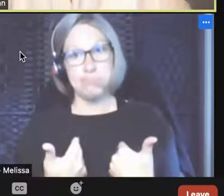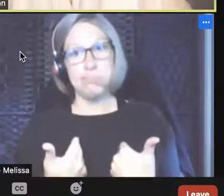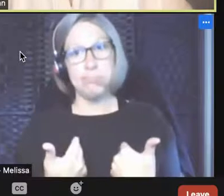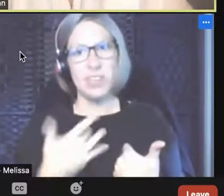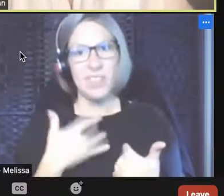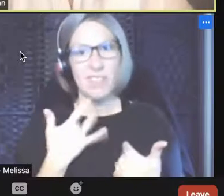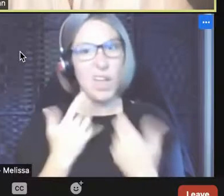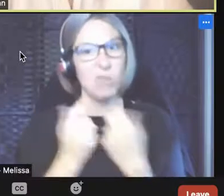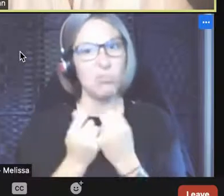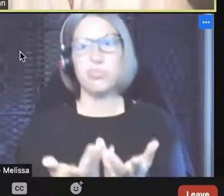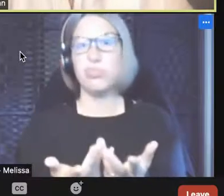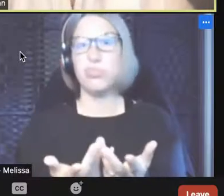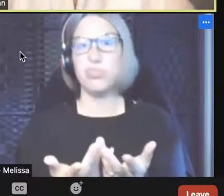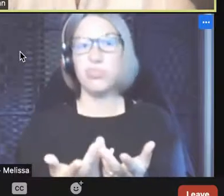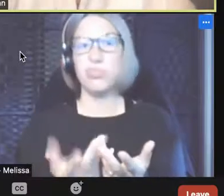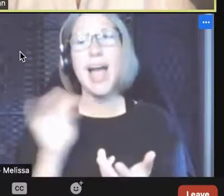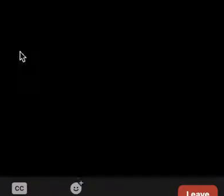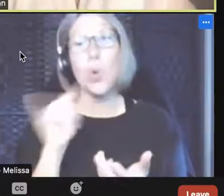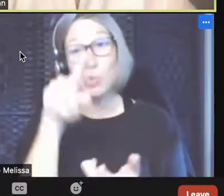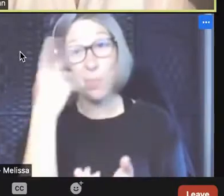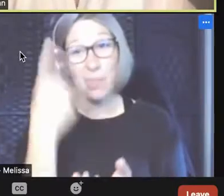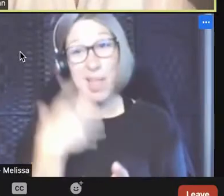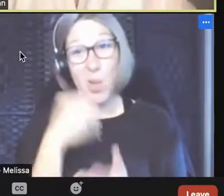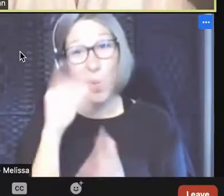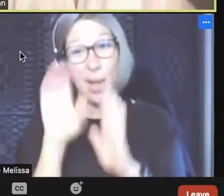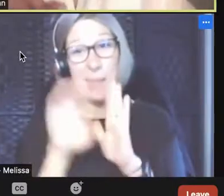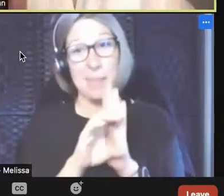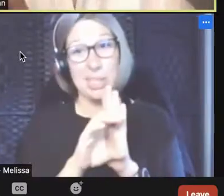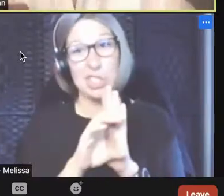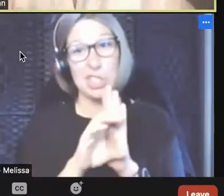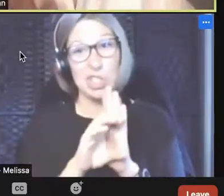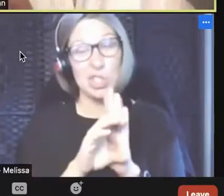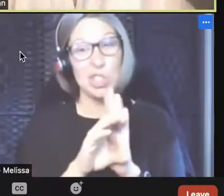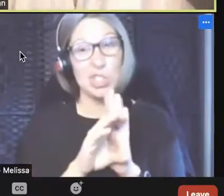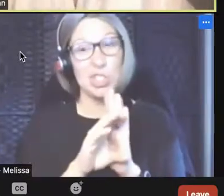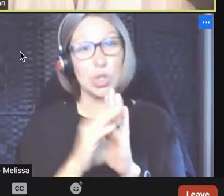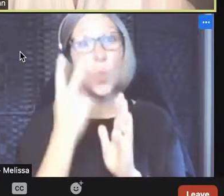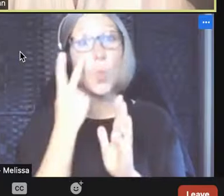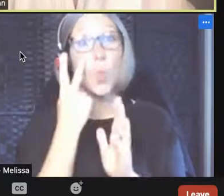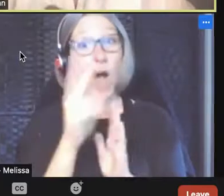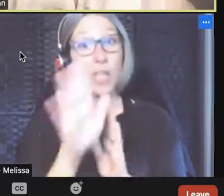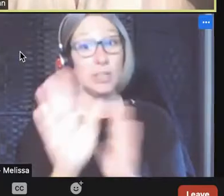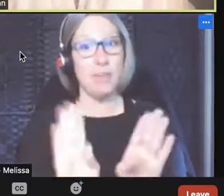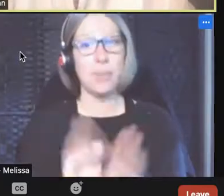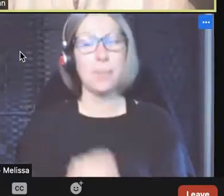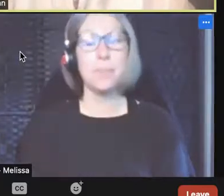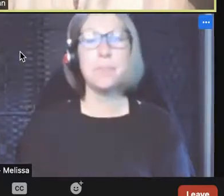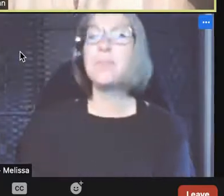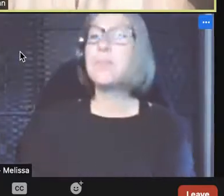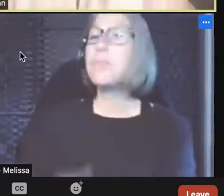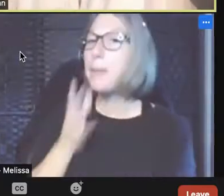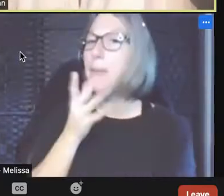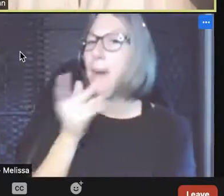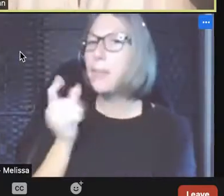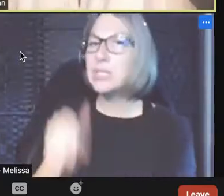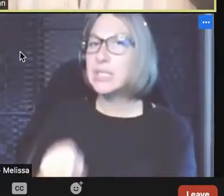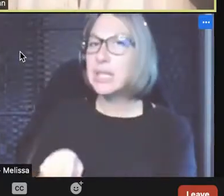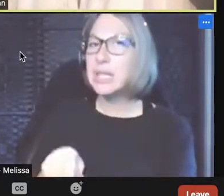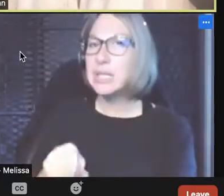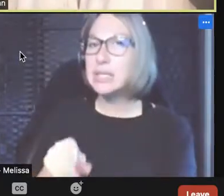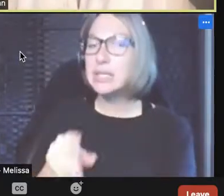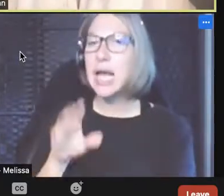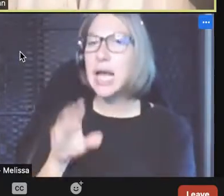And also, these are black and white images. He's gonna start to burn out. Watch what he does. Now, what's this? Cat.